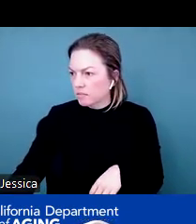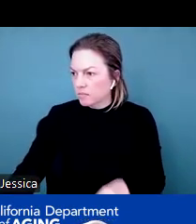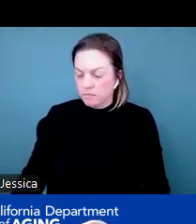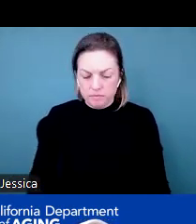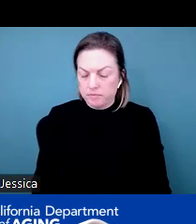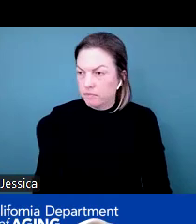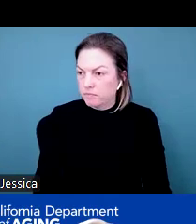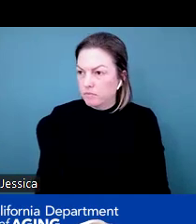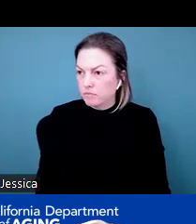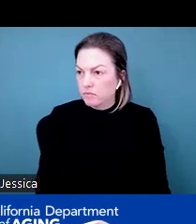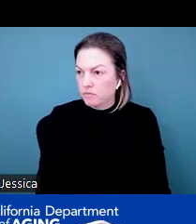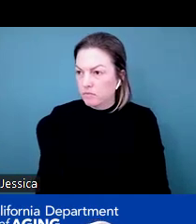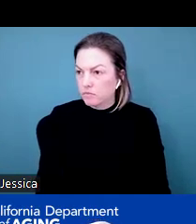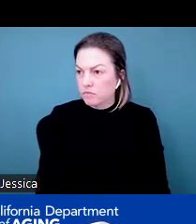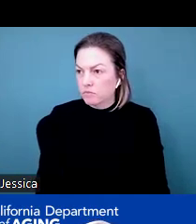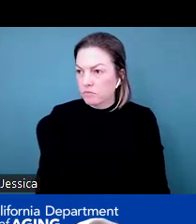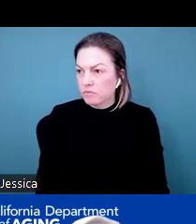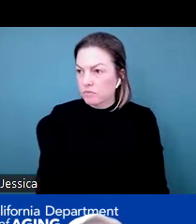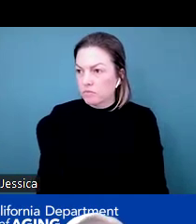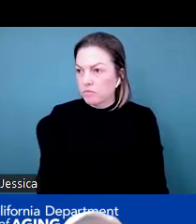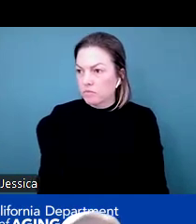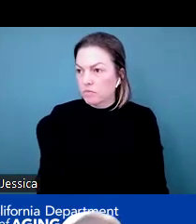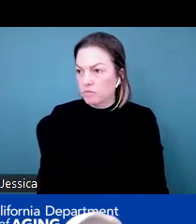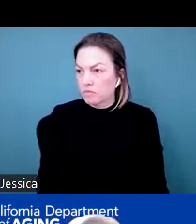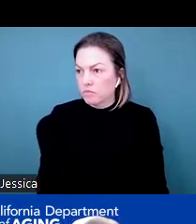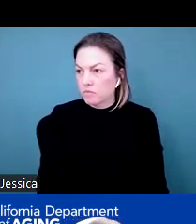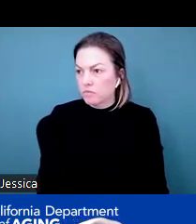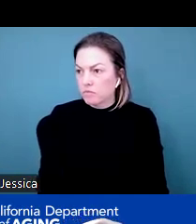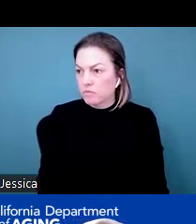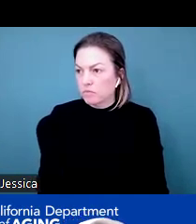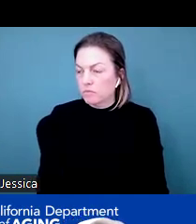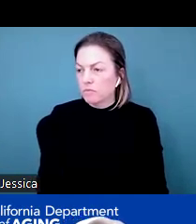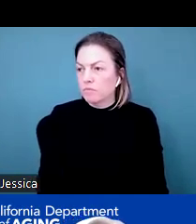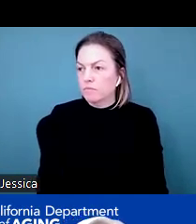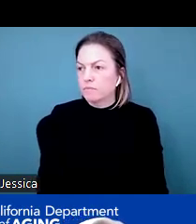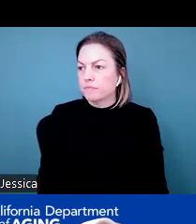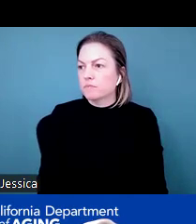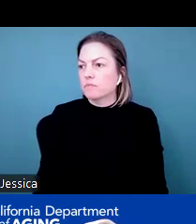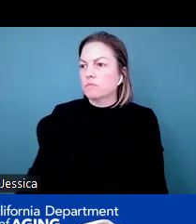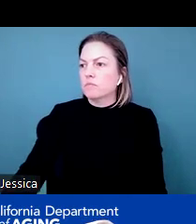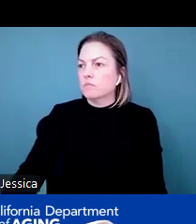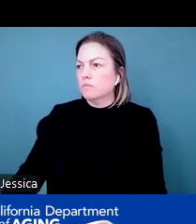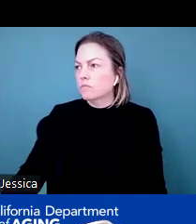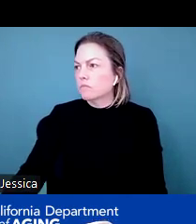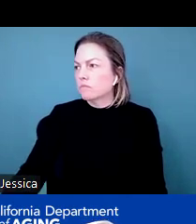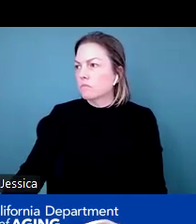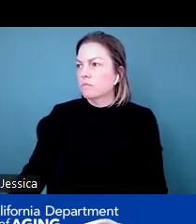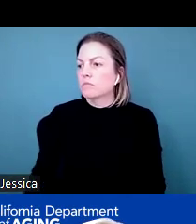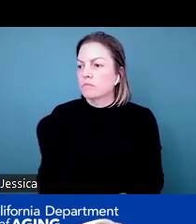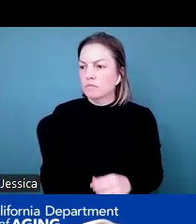see that, sometimes it is hiding under those three dots, the more button. So give that